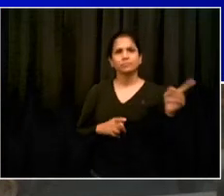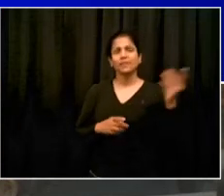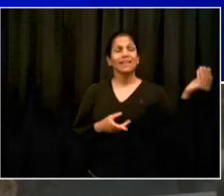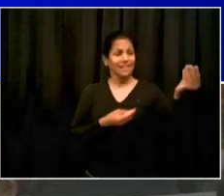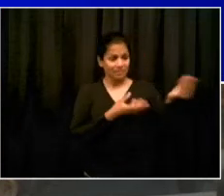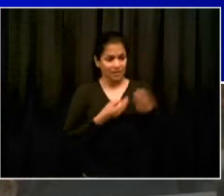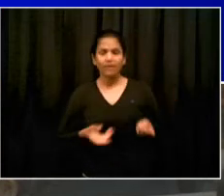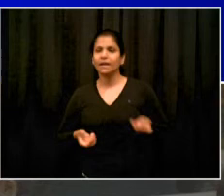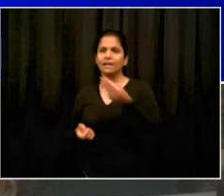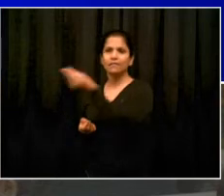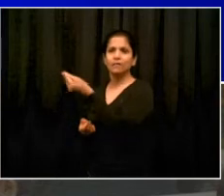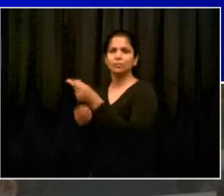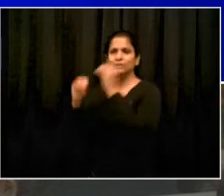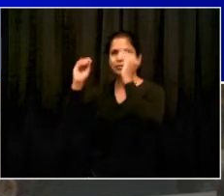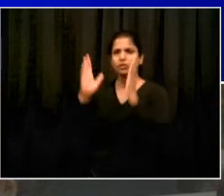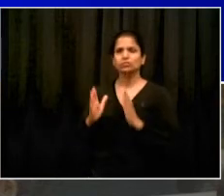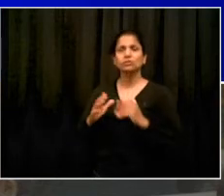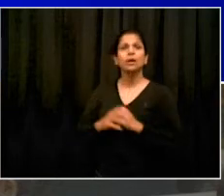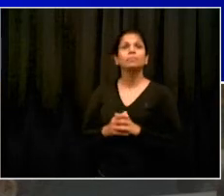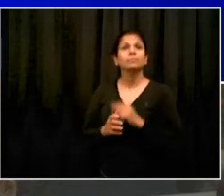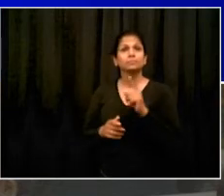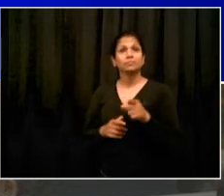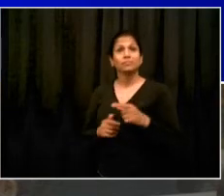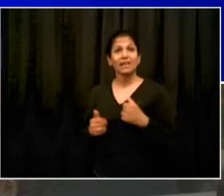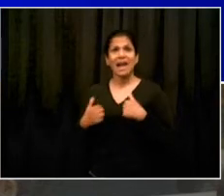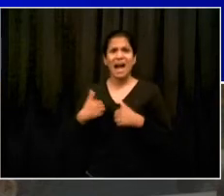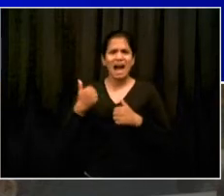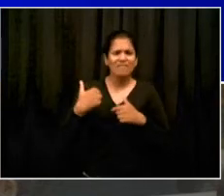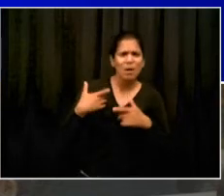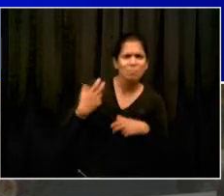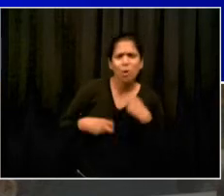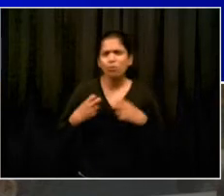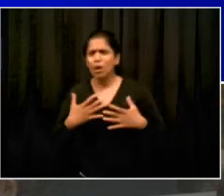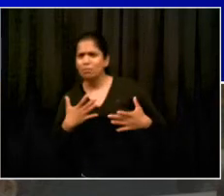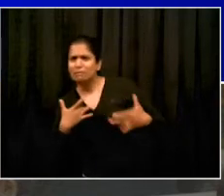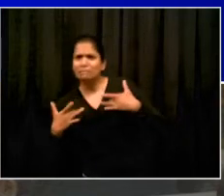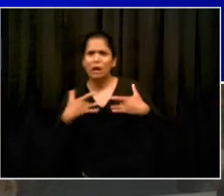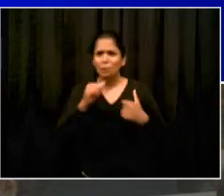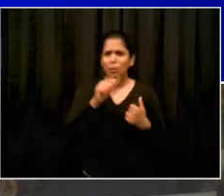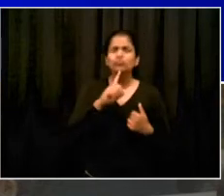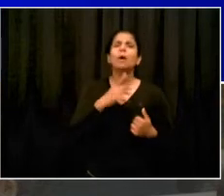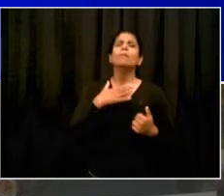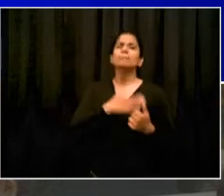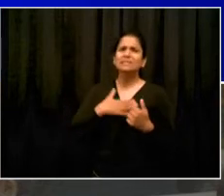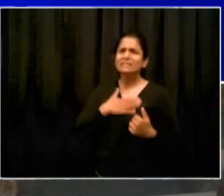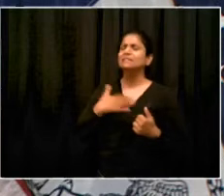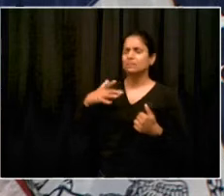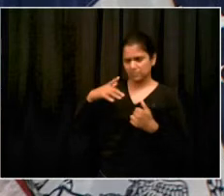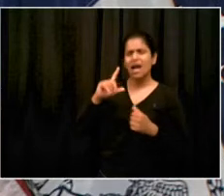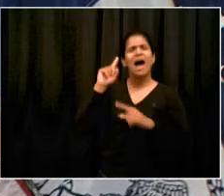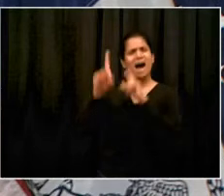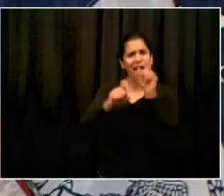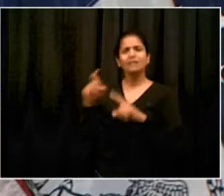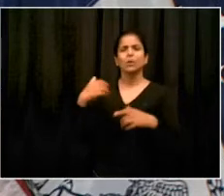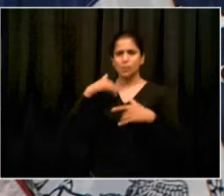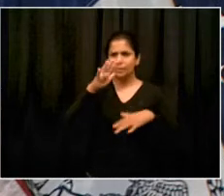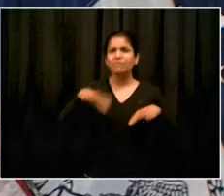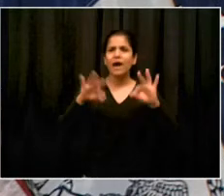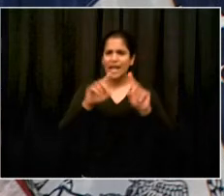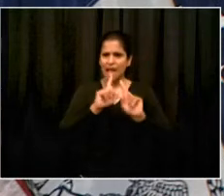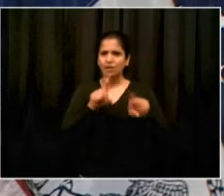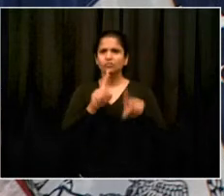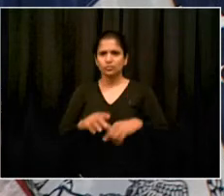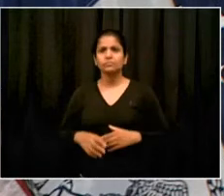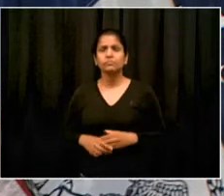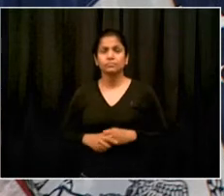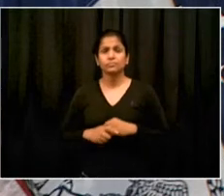we want as many kids as possible to get into this testing approach as quickly as possible. Look, this is how we stay ahead of